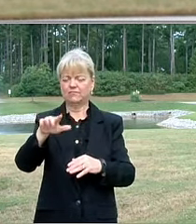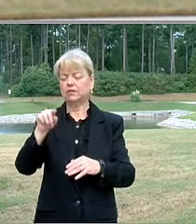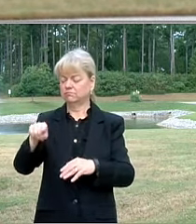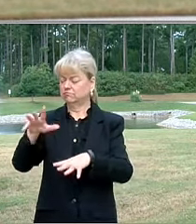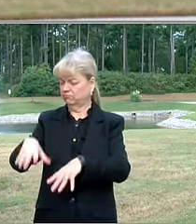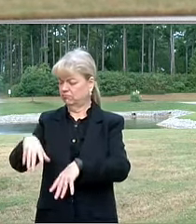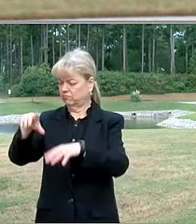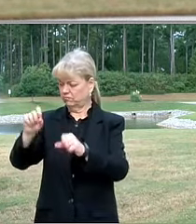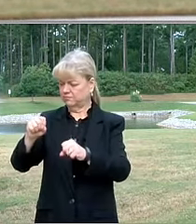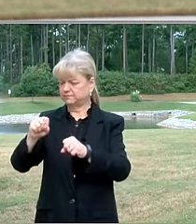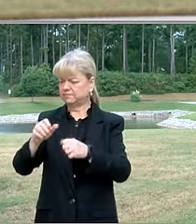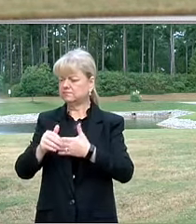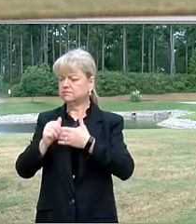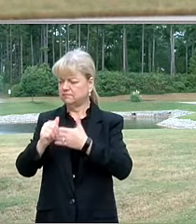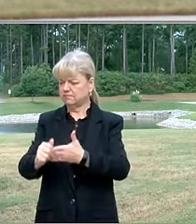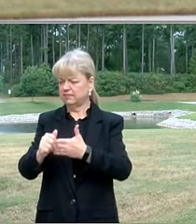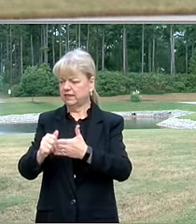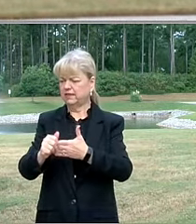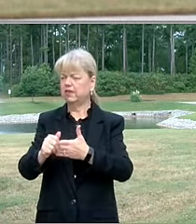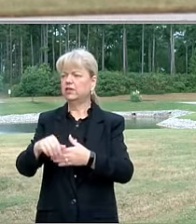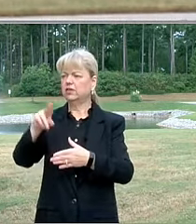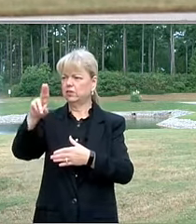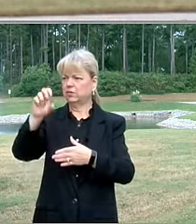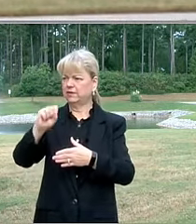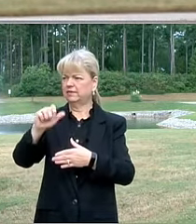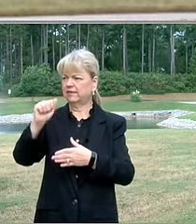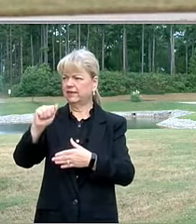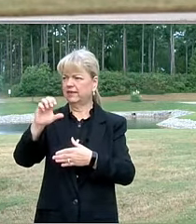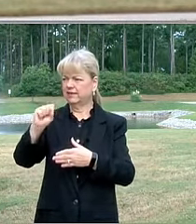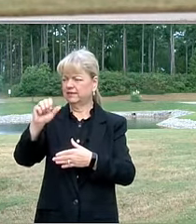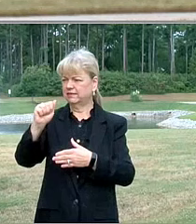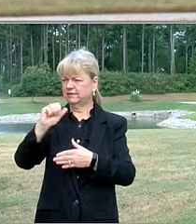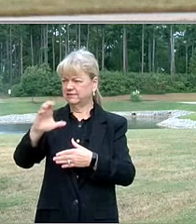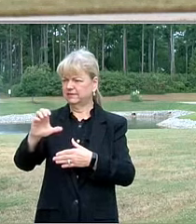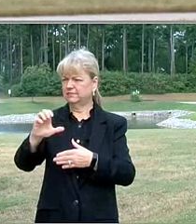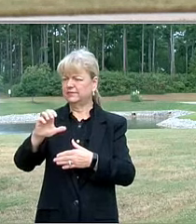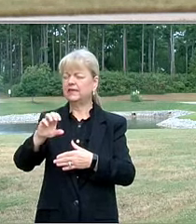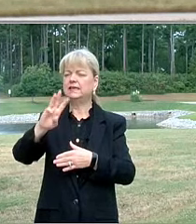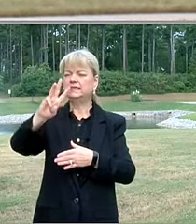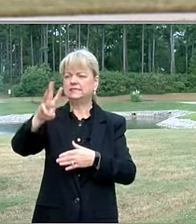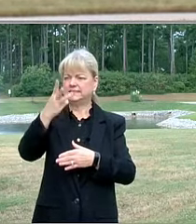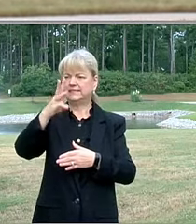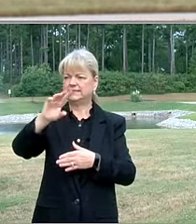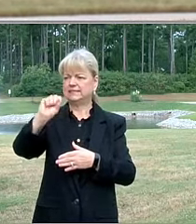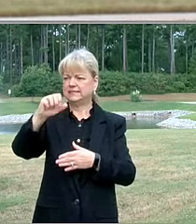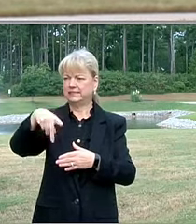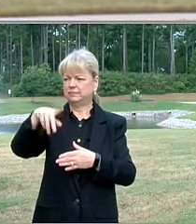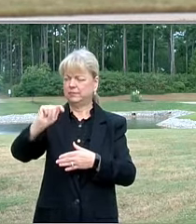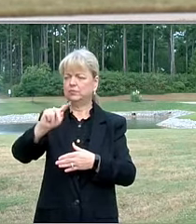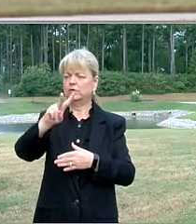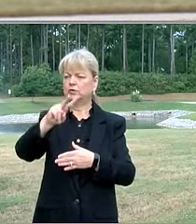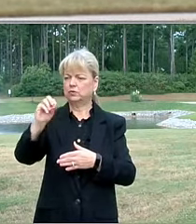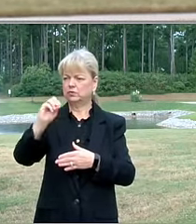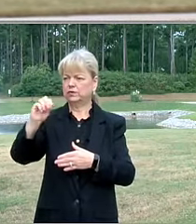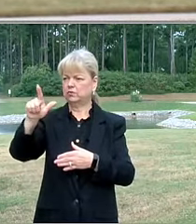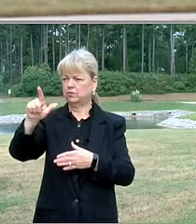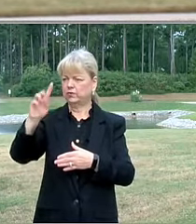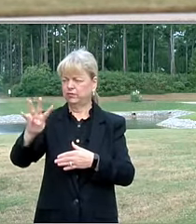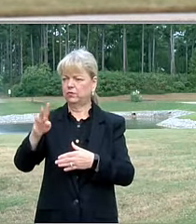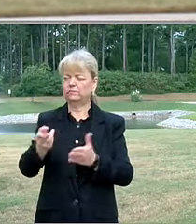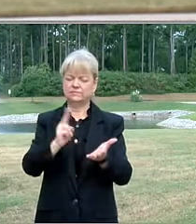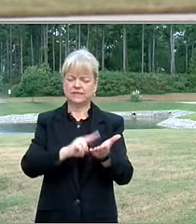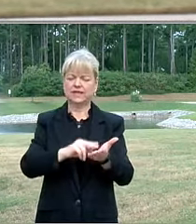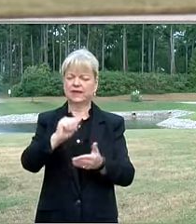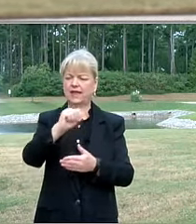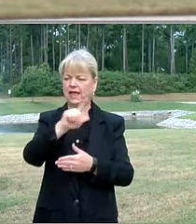the United States Army Security Assistance Command, effective 6 September 2024. Signed, Alan J.